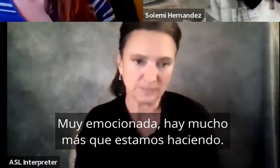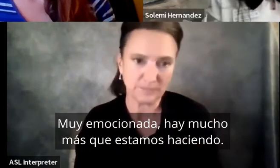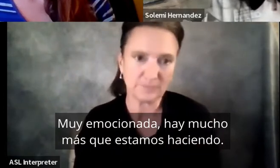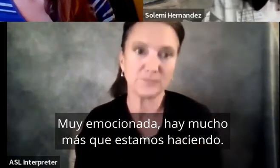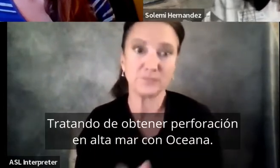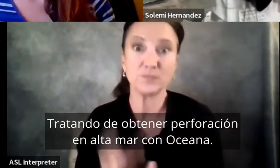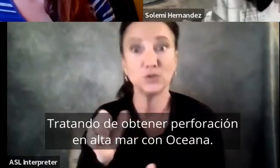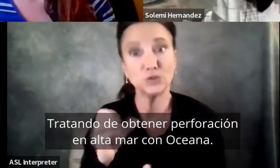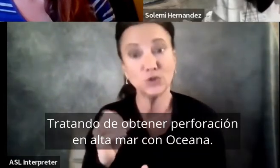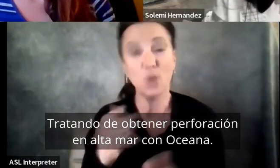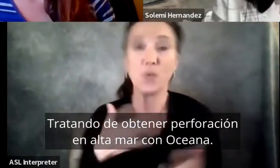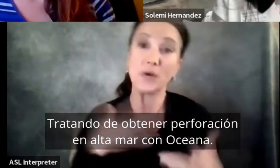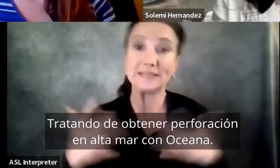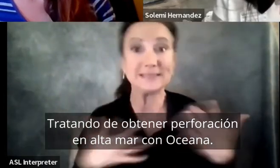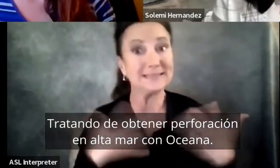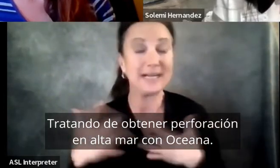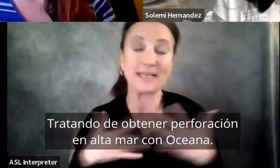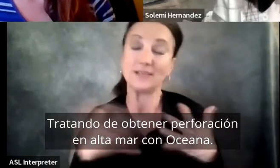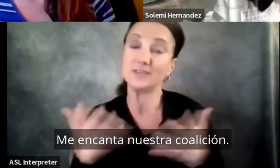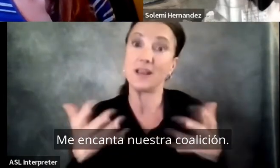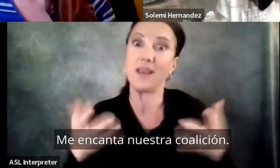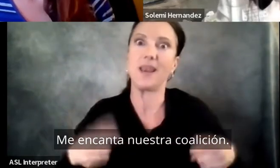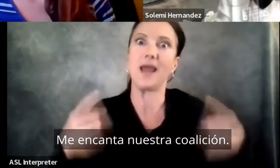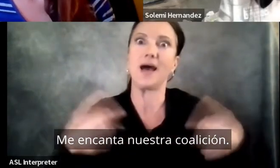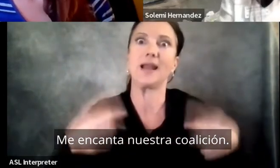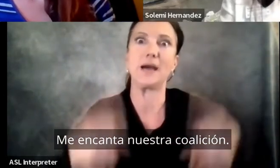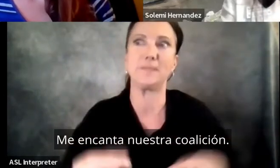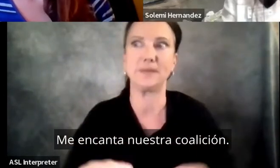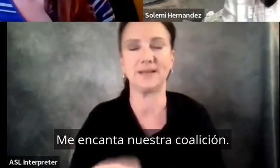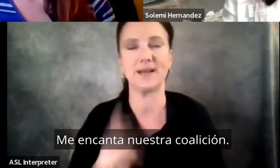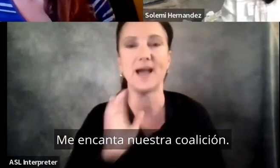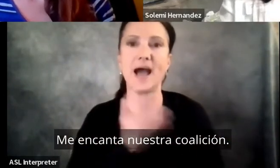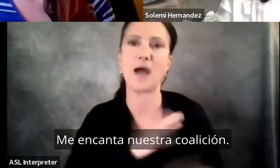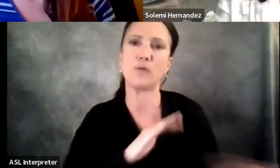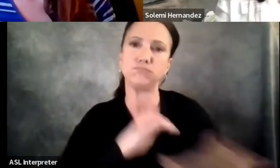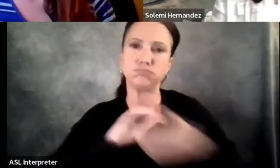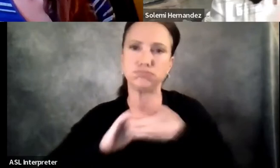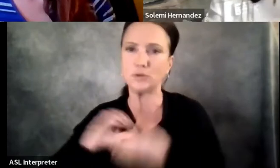more we're doing, trying to get offshore drilling with Oceana. I love our coalition.